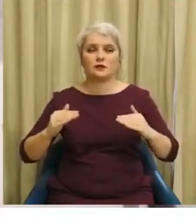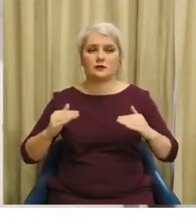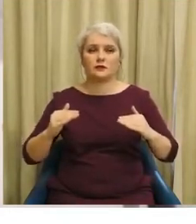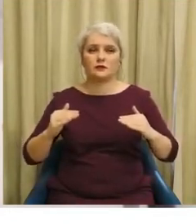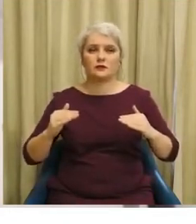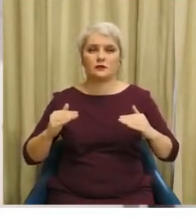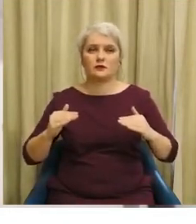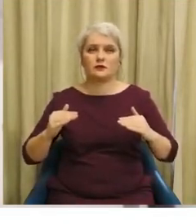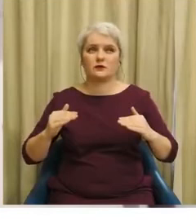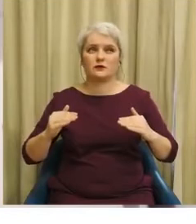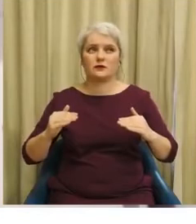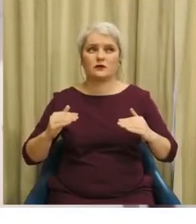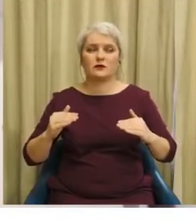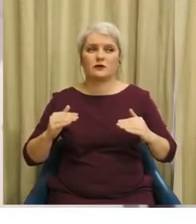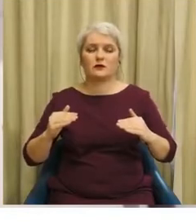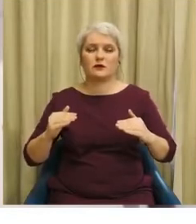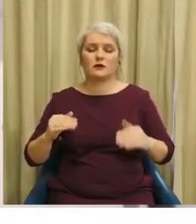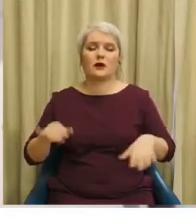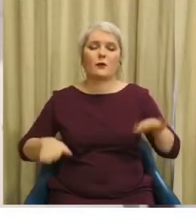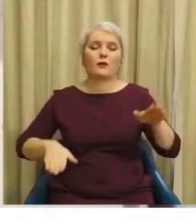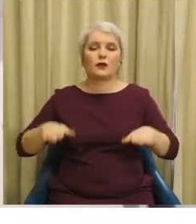national security, national safety. So